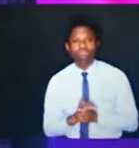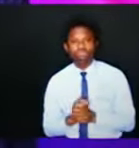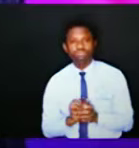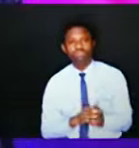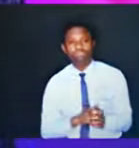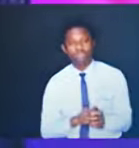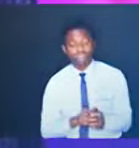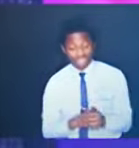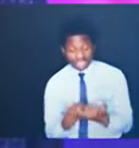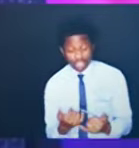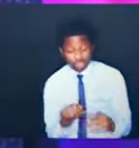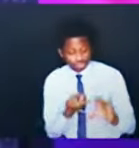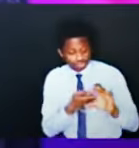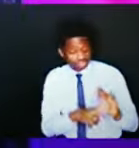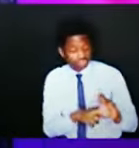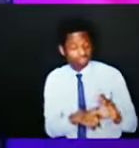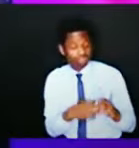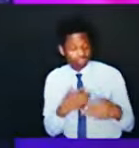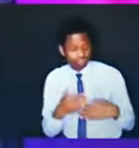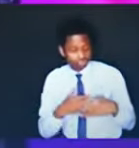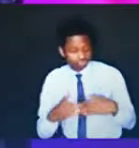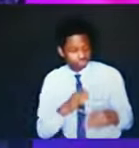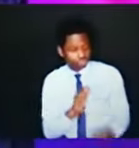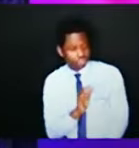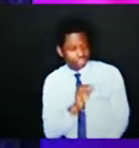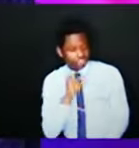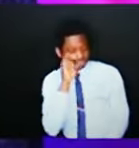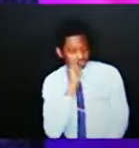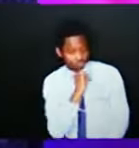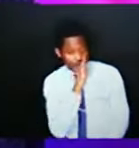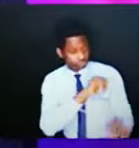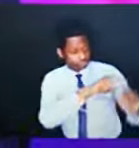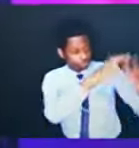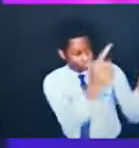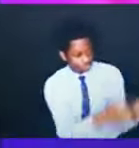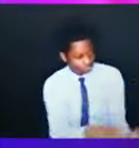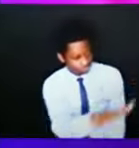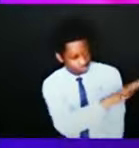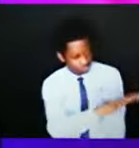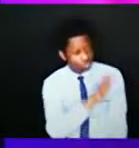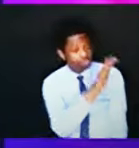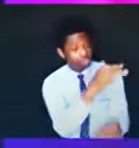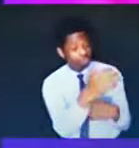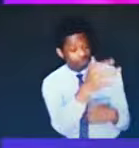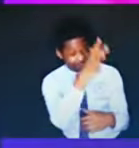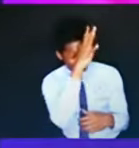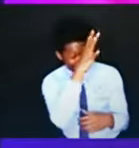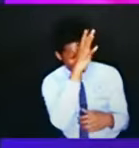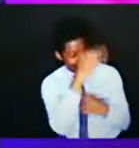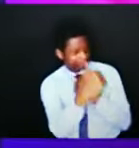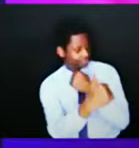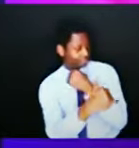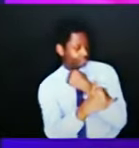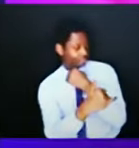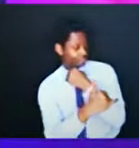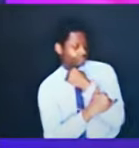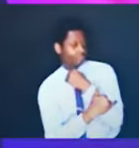will begin from their father, Abraham. The